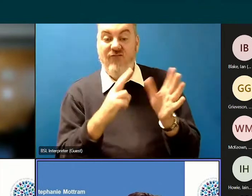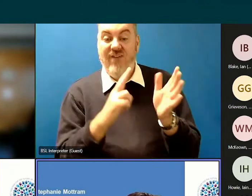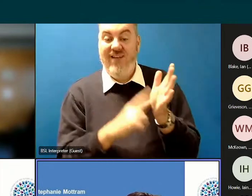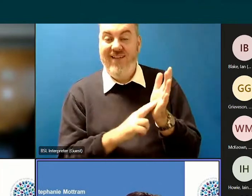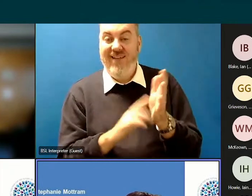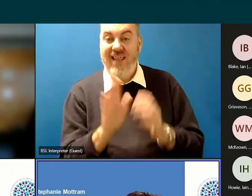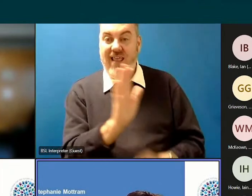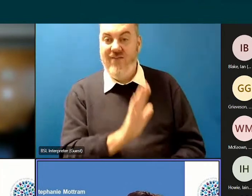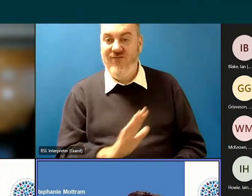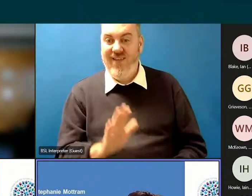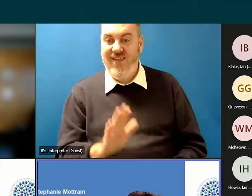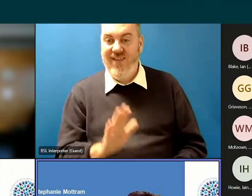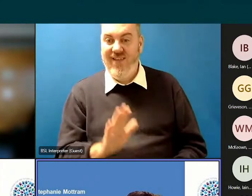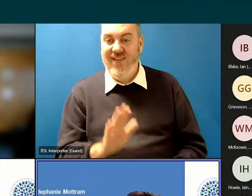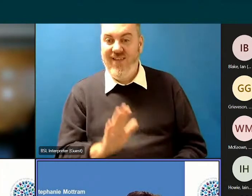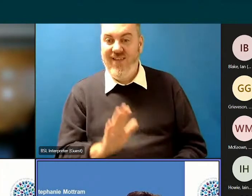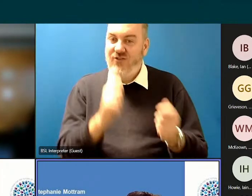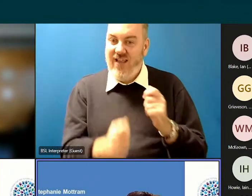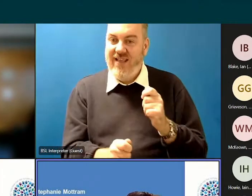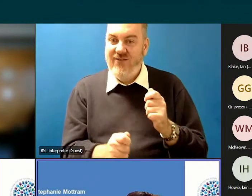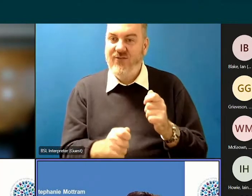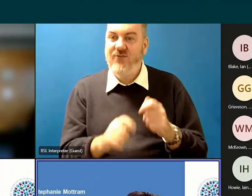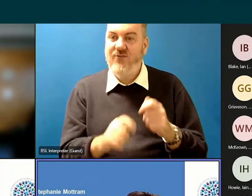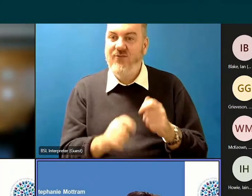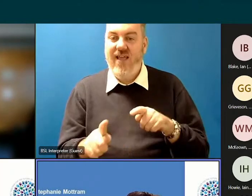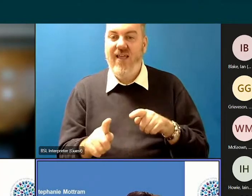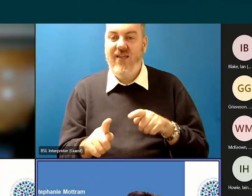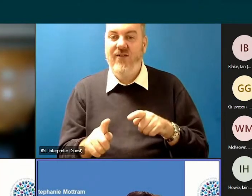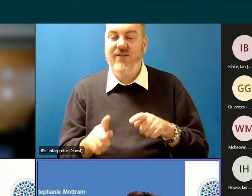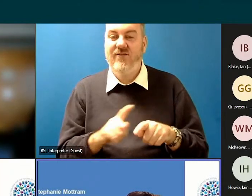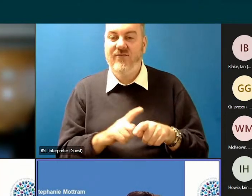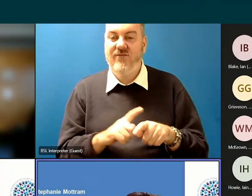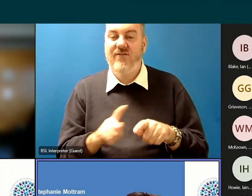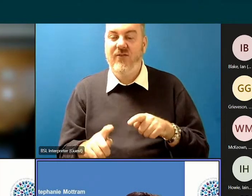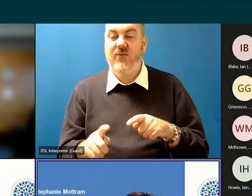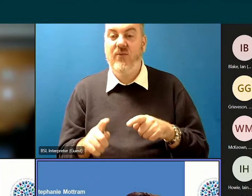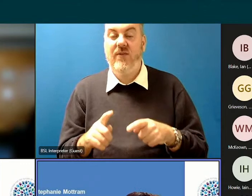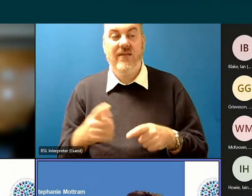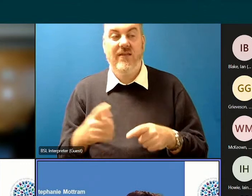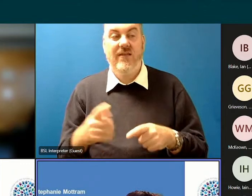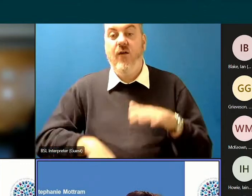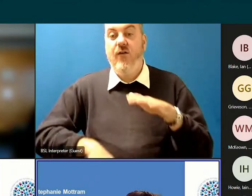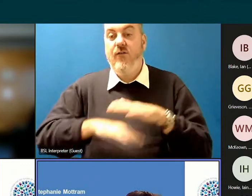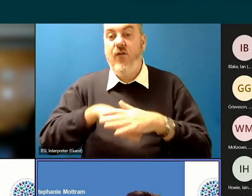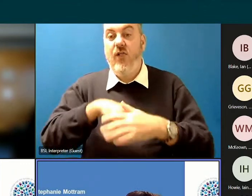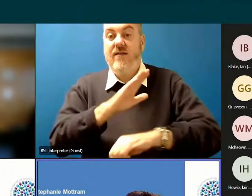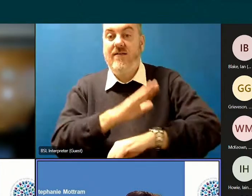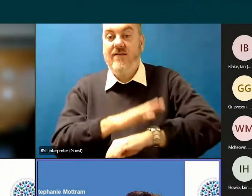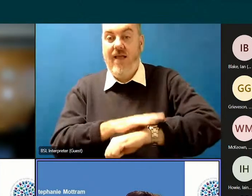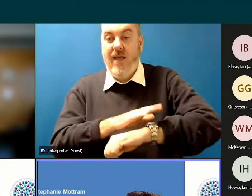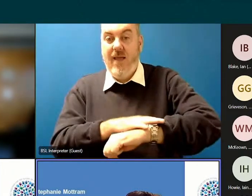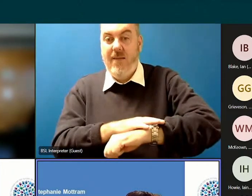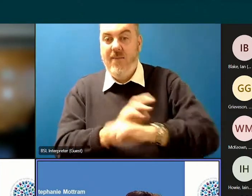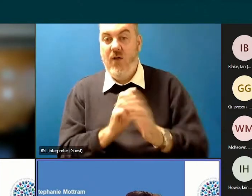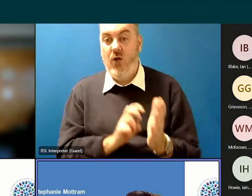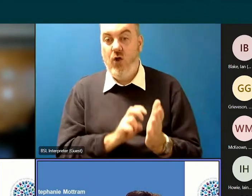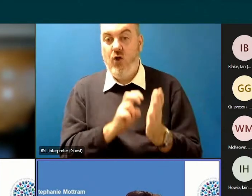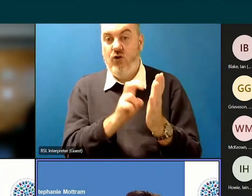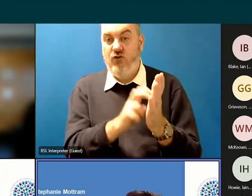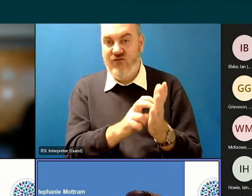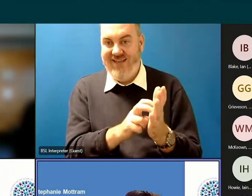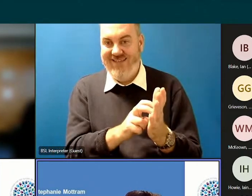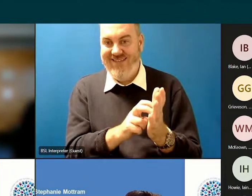change with a local provider to take on people on a full-time contract, as opposed